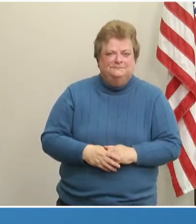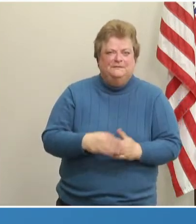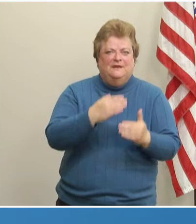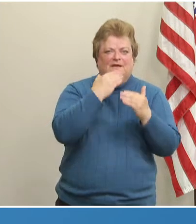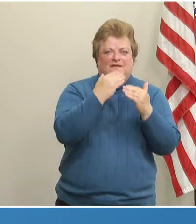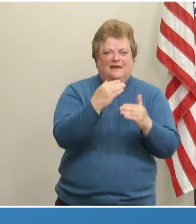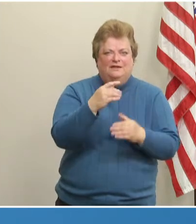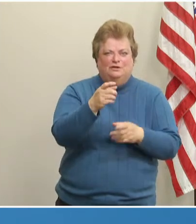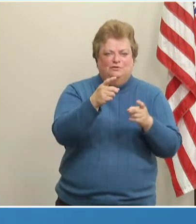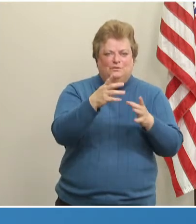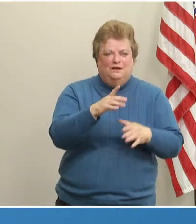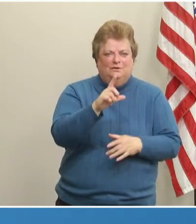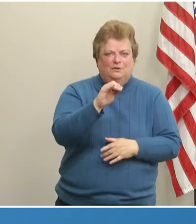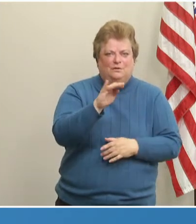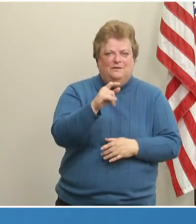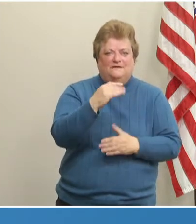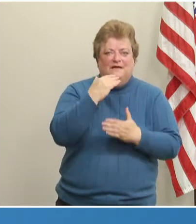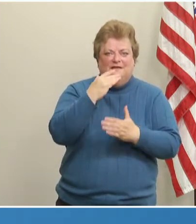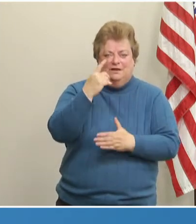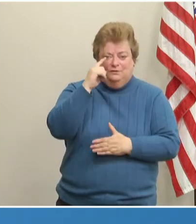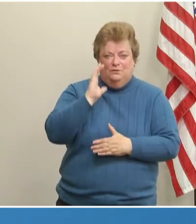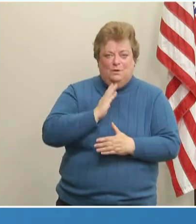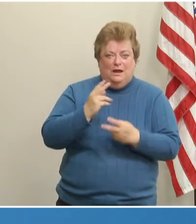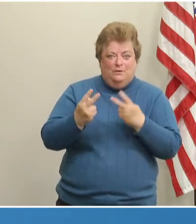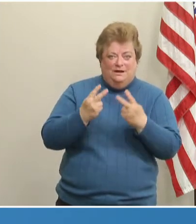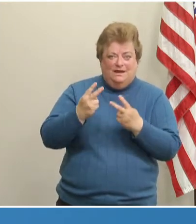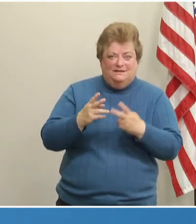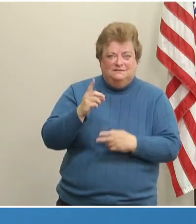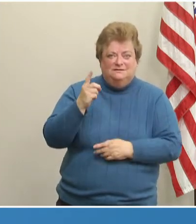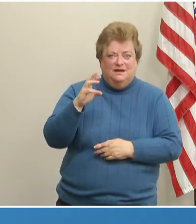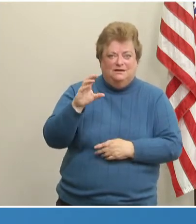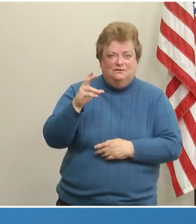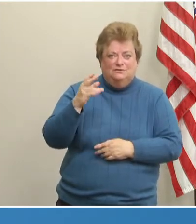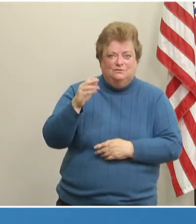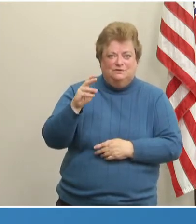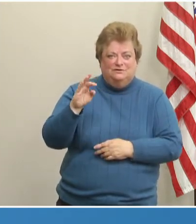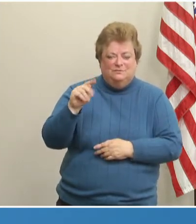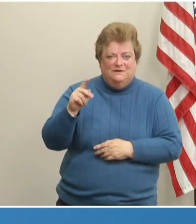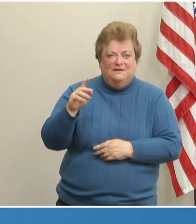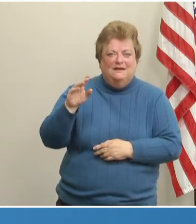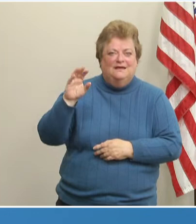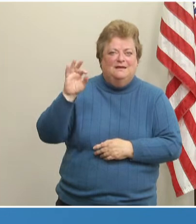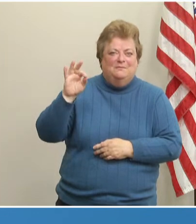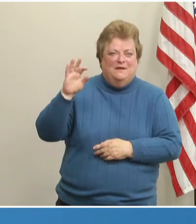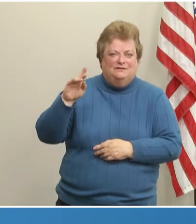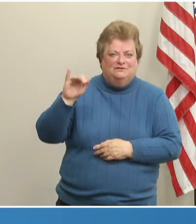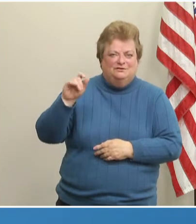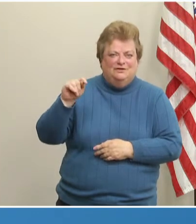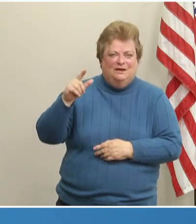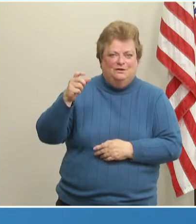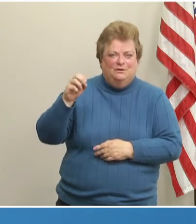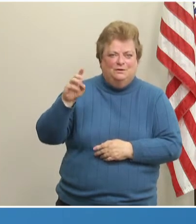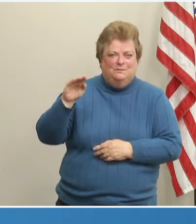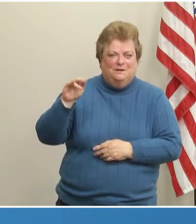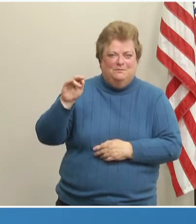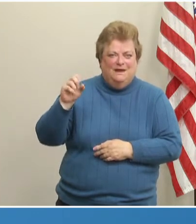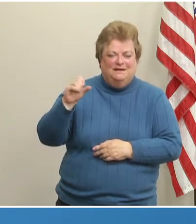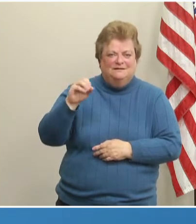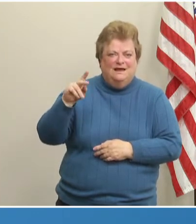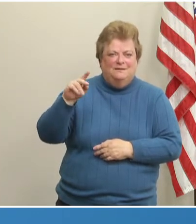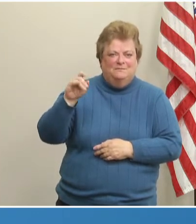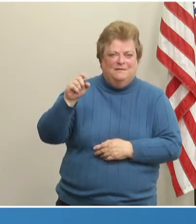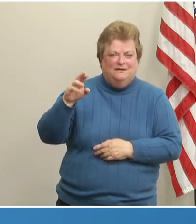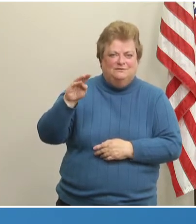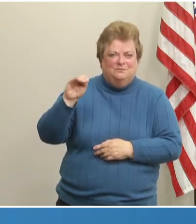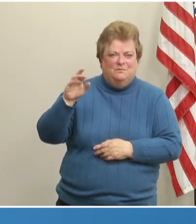Thank you, Director Lopez, and thank you so much to our special guests, Dr. Richmouth and Pastor Goodman-Banks and Pastor Larivo. With the